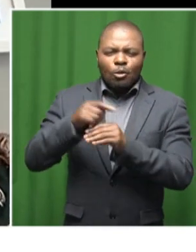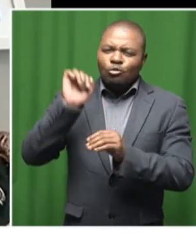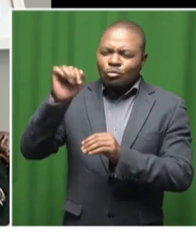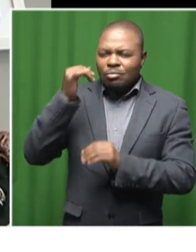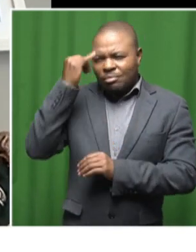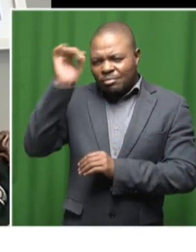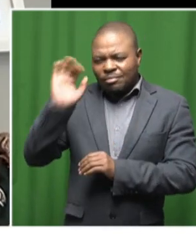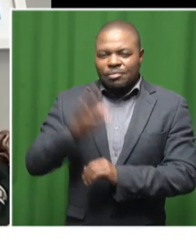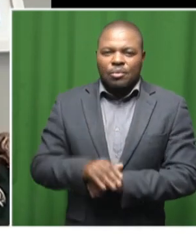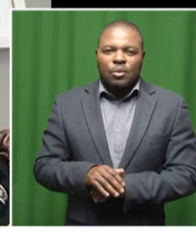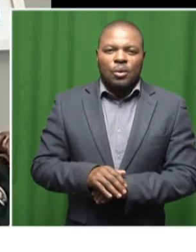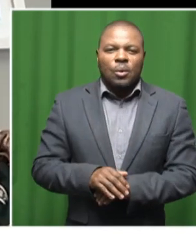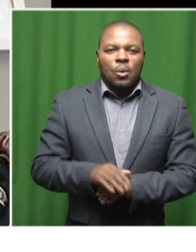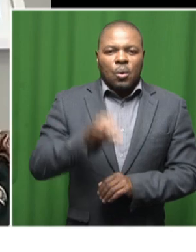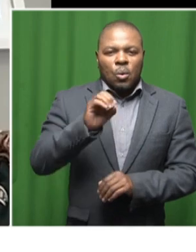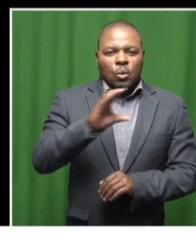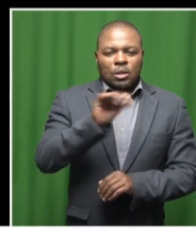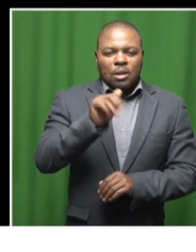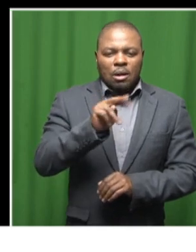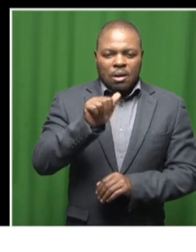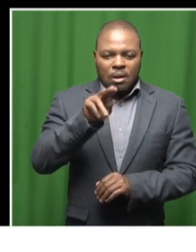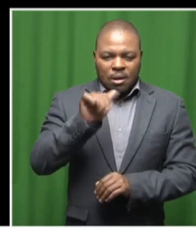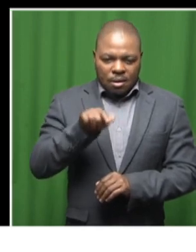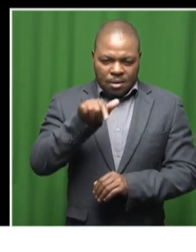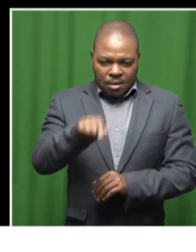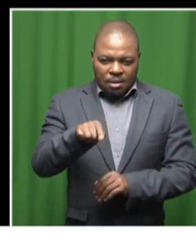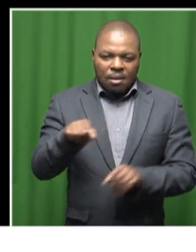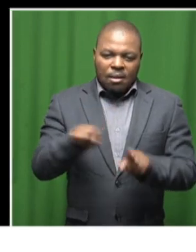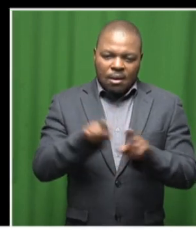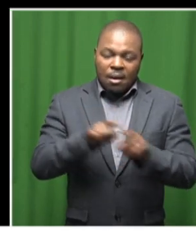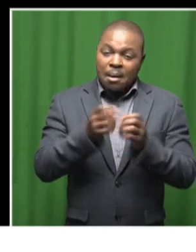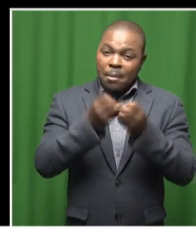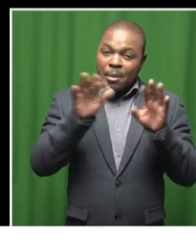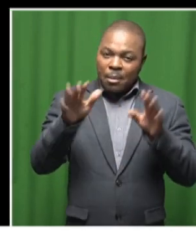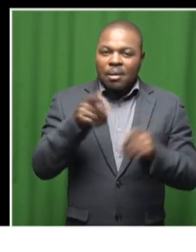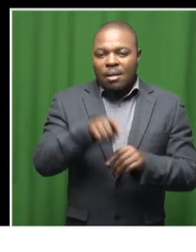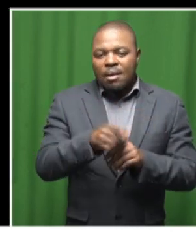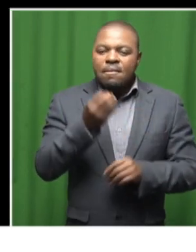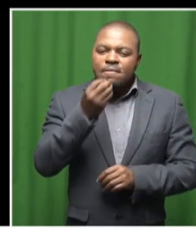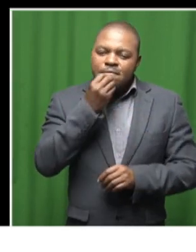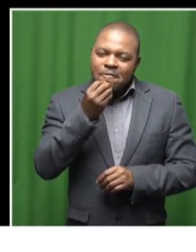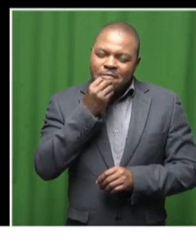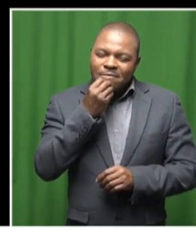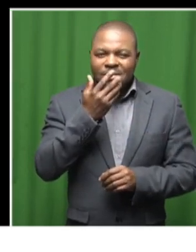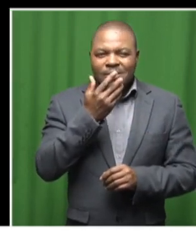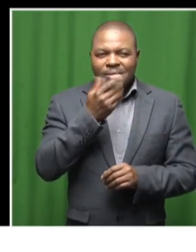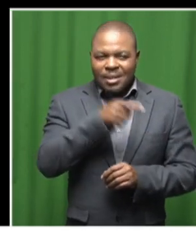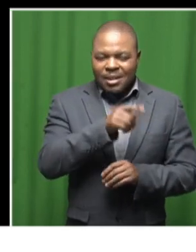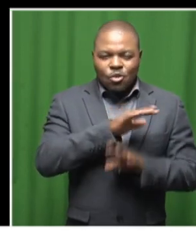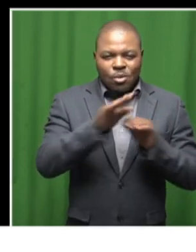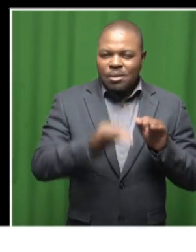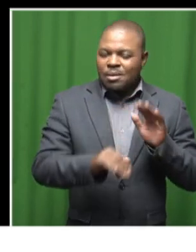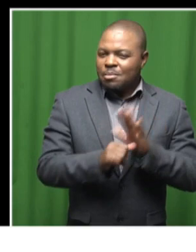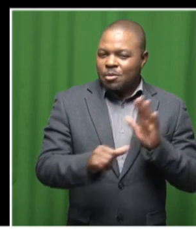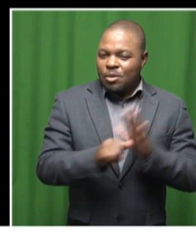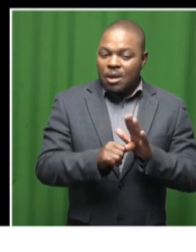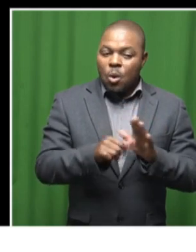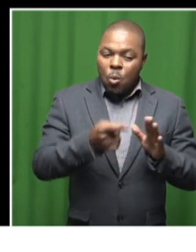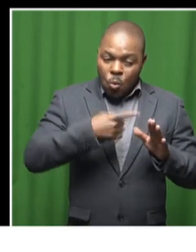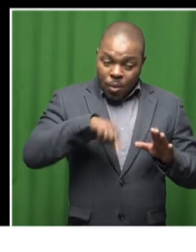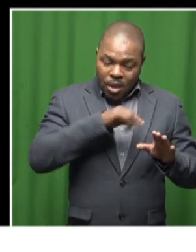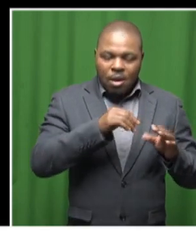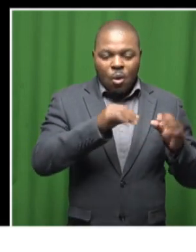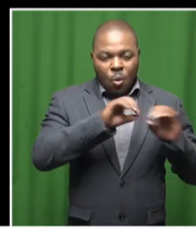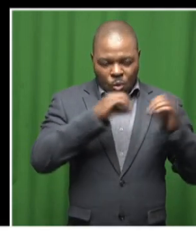So, Oceana is the proud makers of Lucky Star, as many know. So food security is something that is key to who we are as an